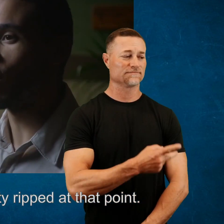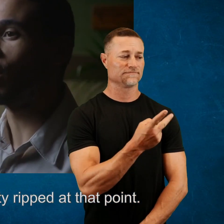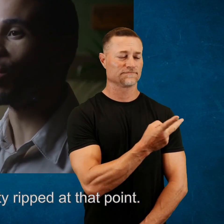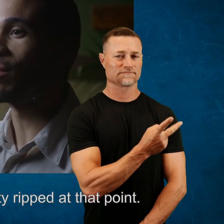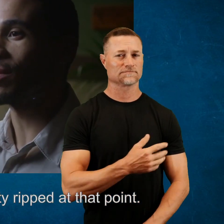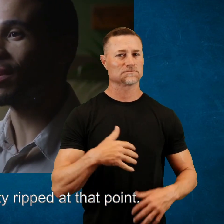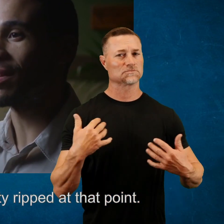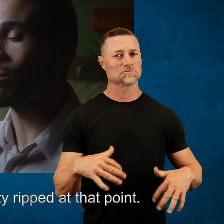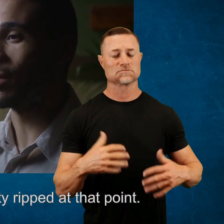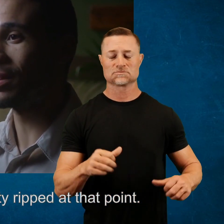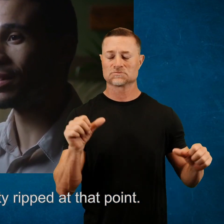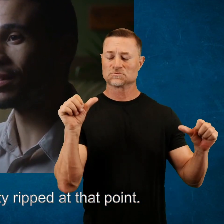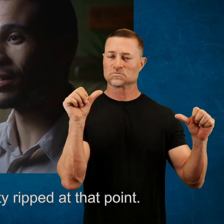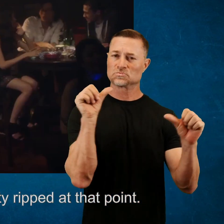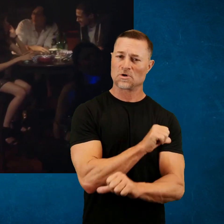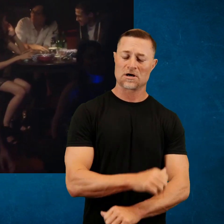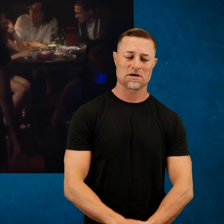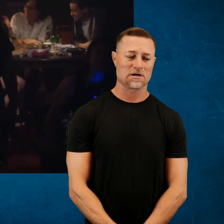They were pretty ripped at that point.